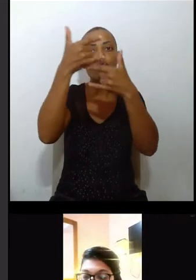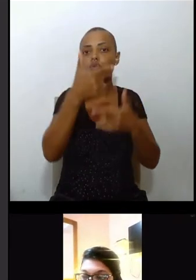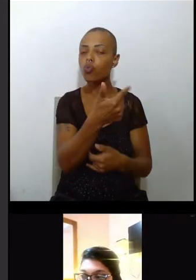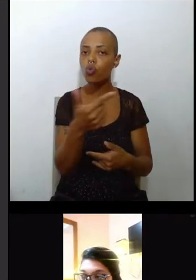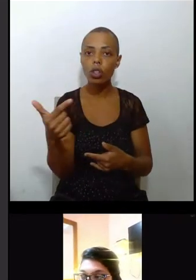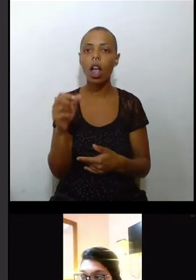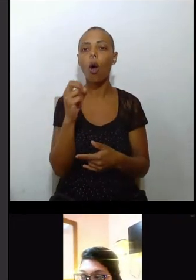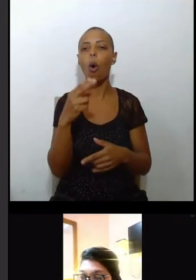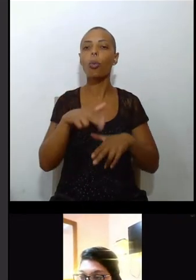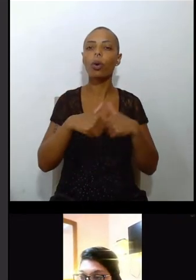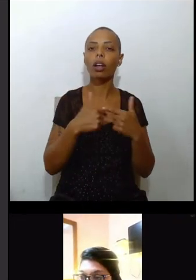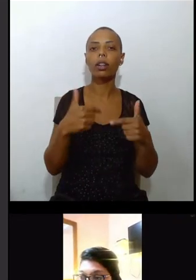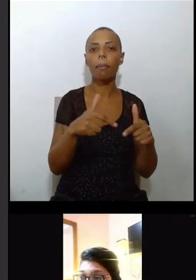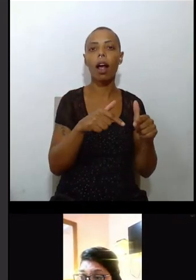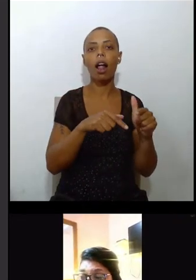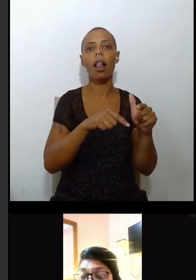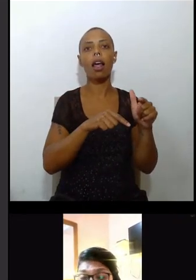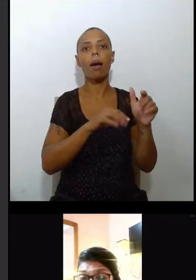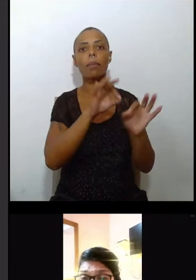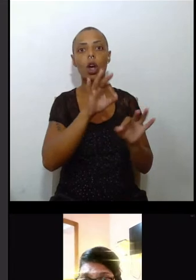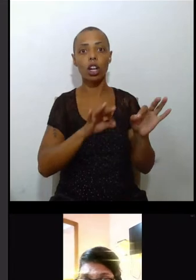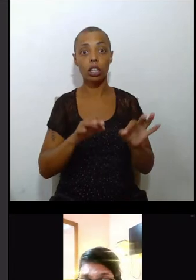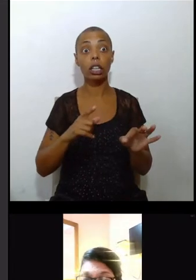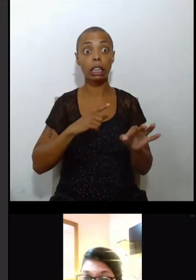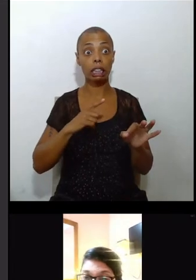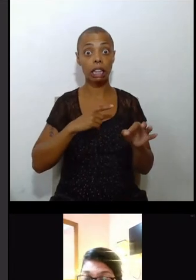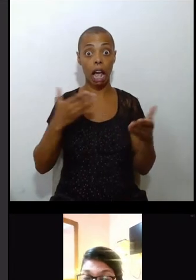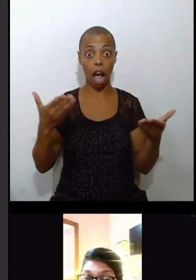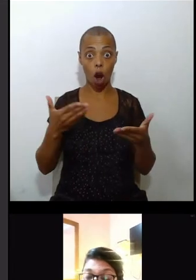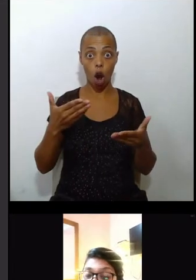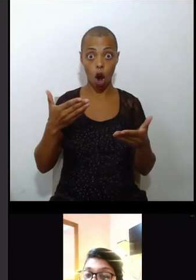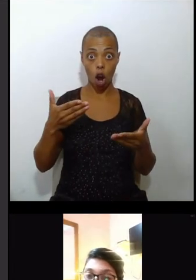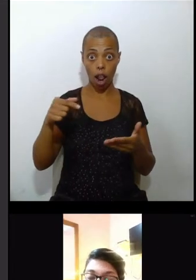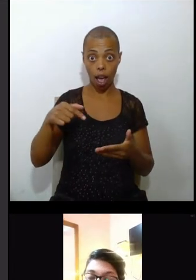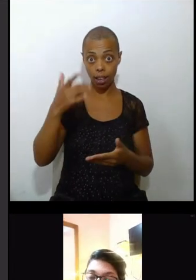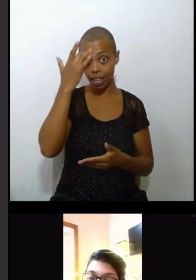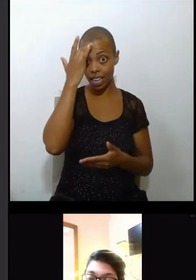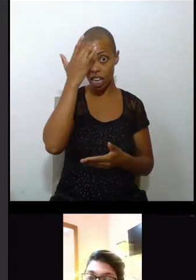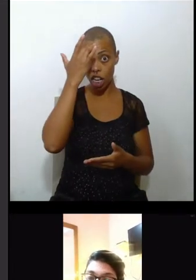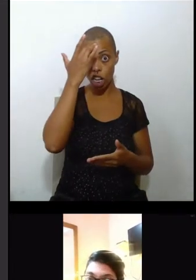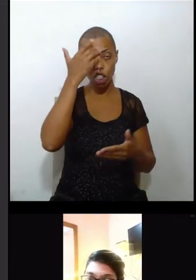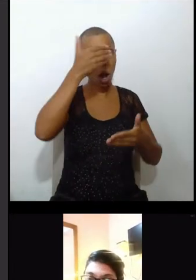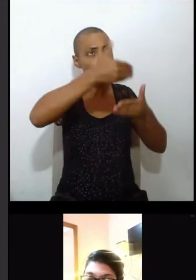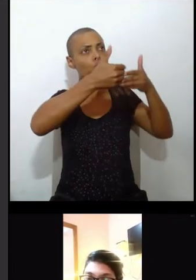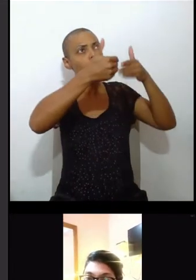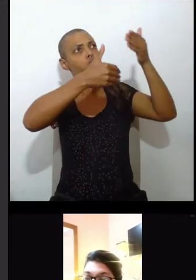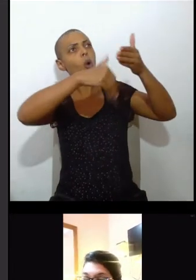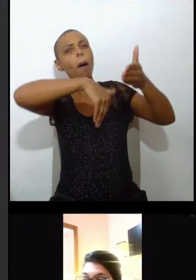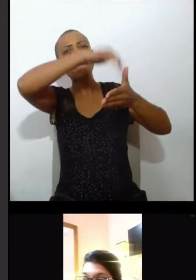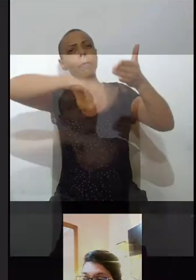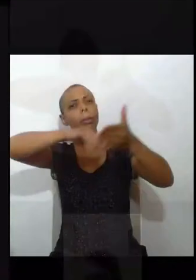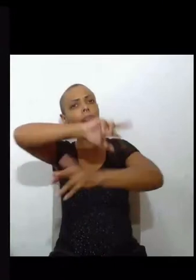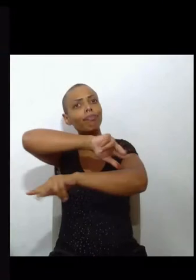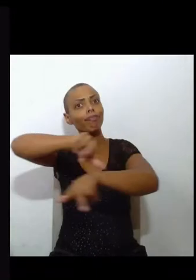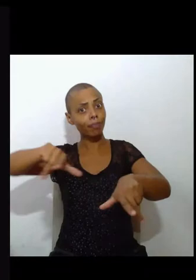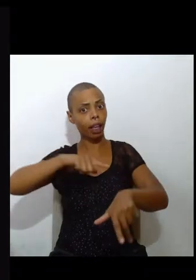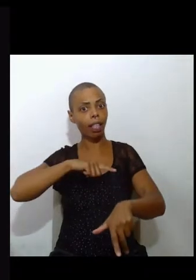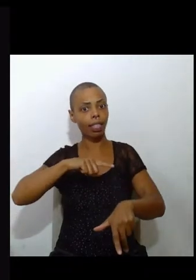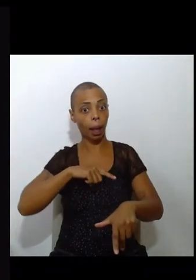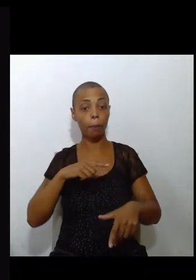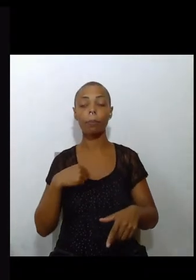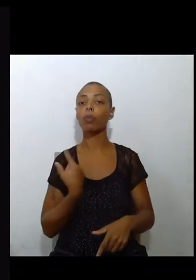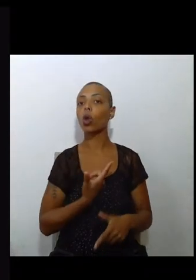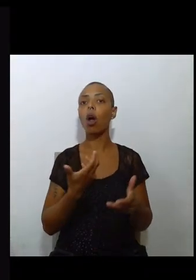lucky to um we recognize them amidst so many different artists uh